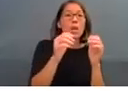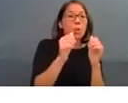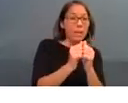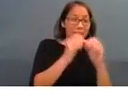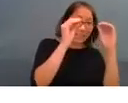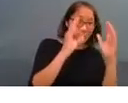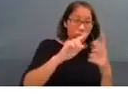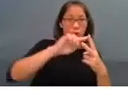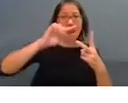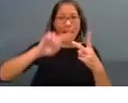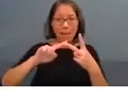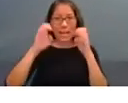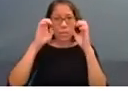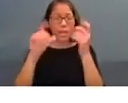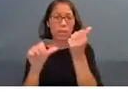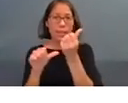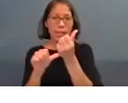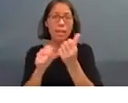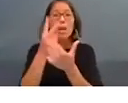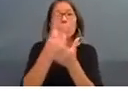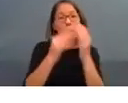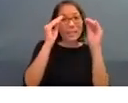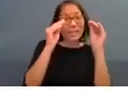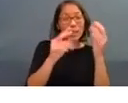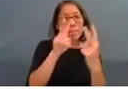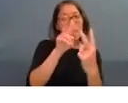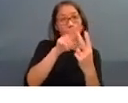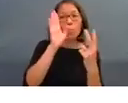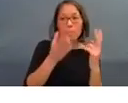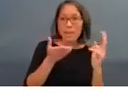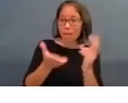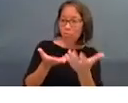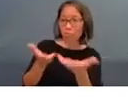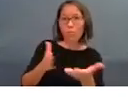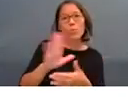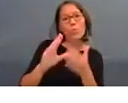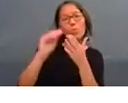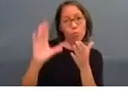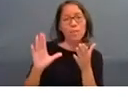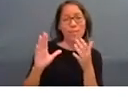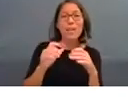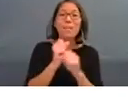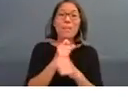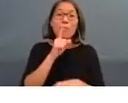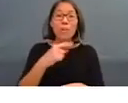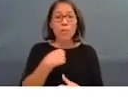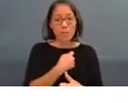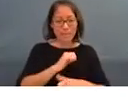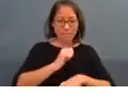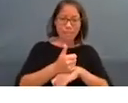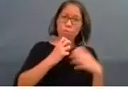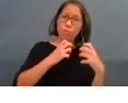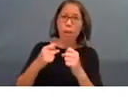assistant. Both teaching partners will be there to serve your students' needs and to ensure that we build strong,